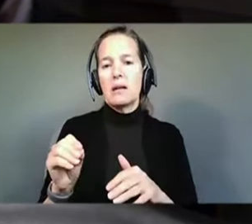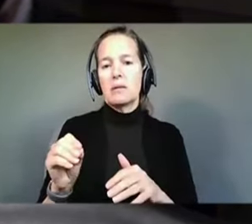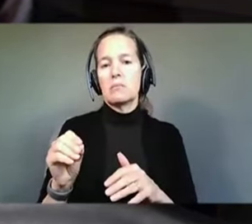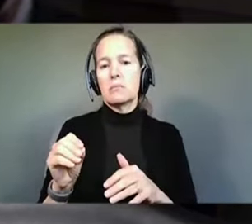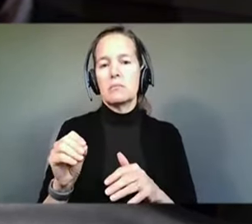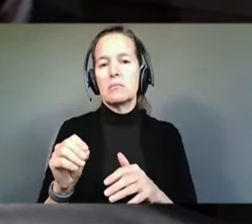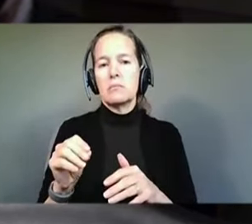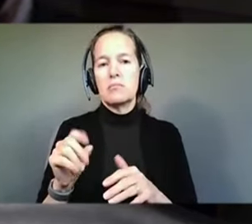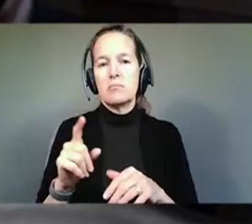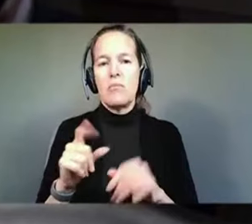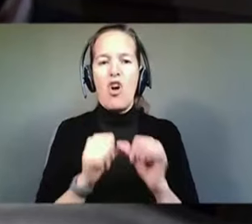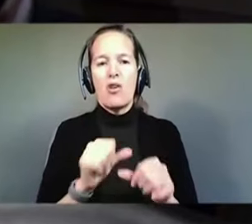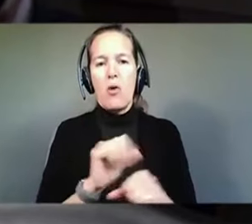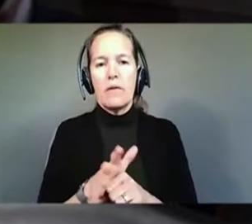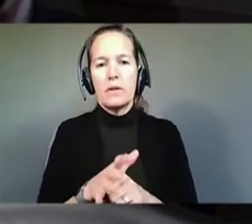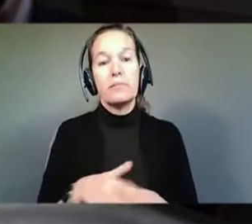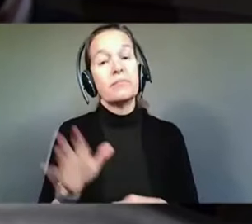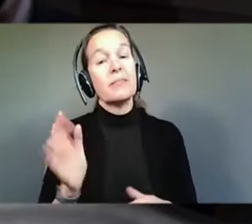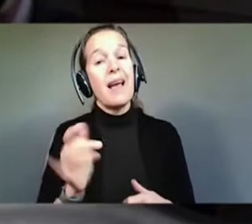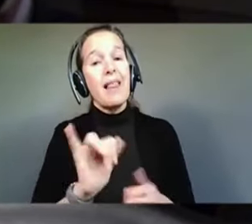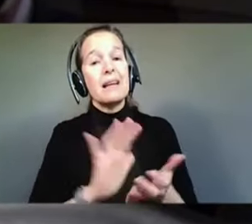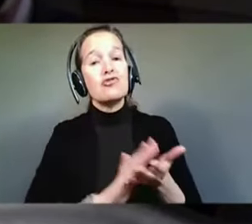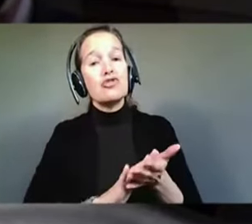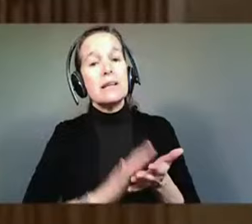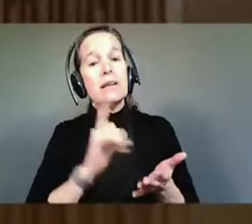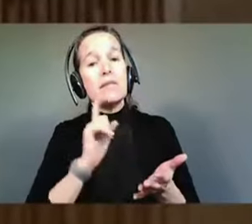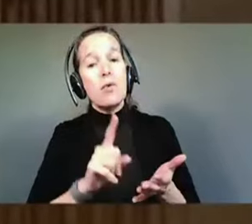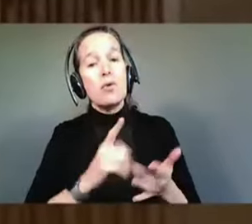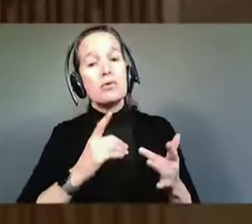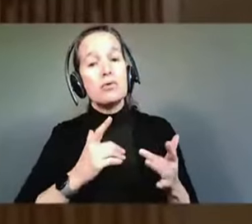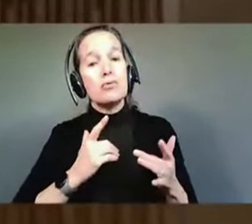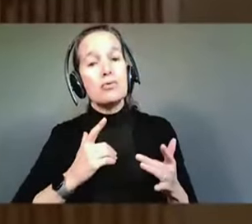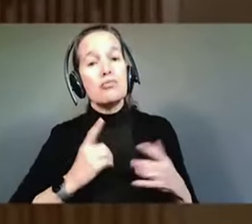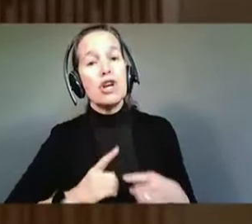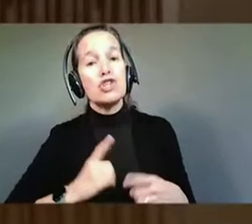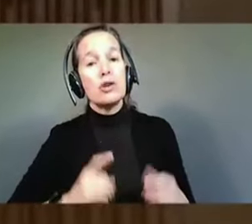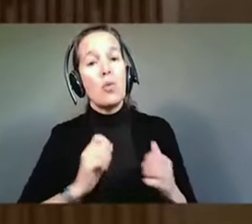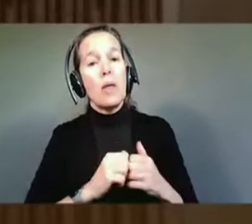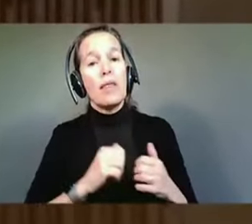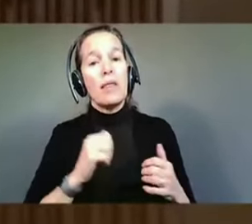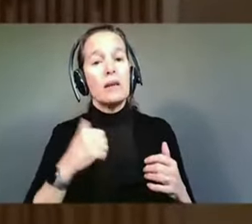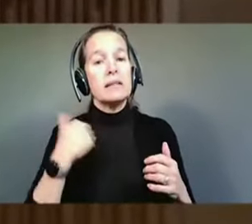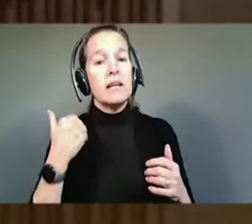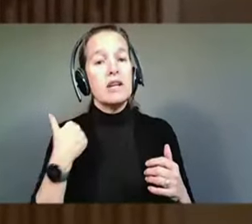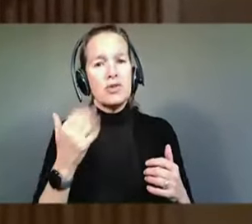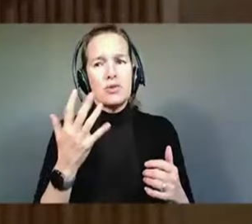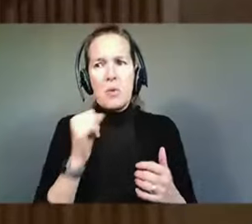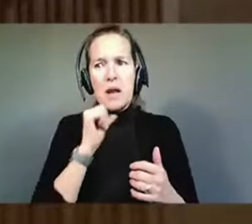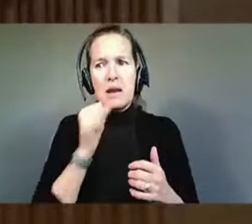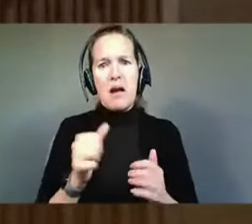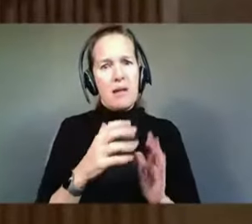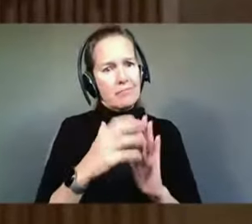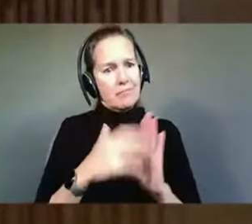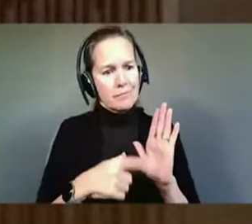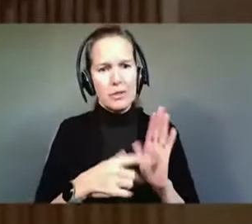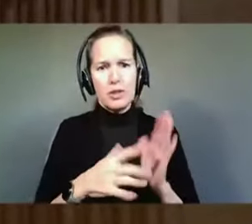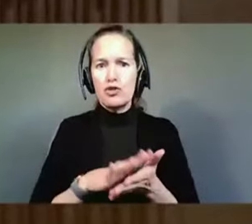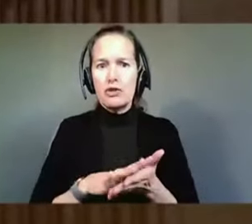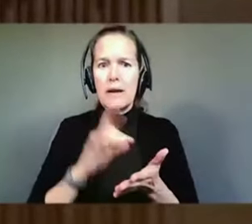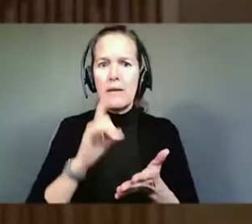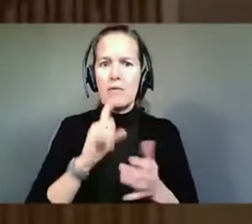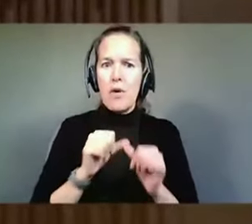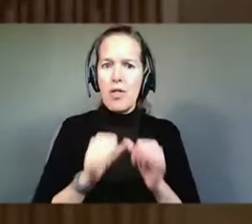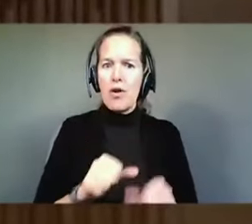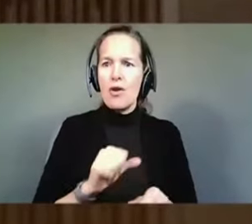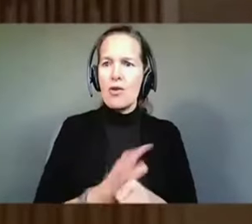as we do a screening for depression with teenagers, let's say, why can't we do a write-up that screens for long COVID? Yeah. And we